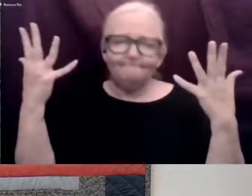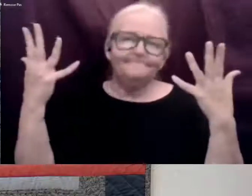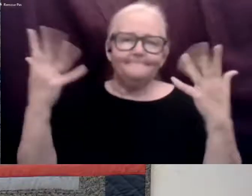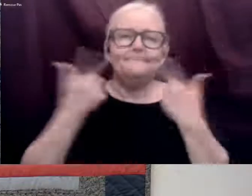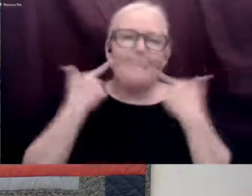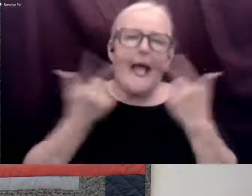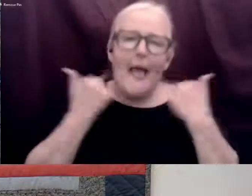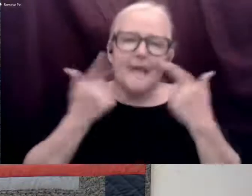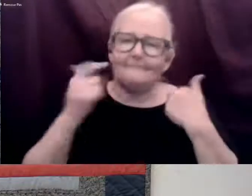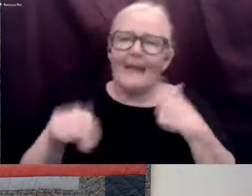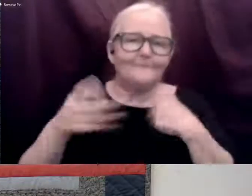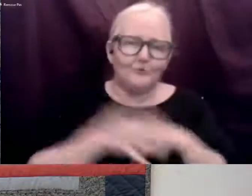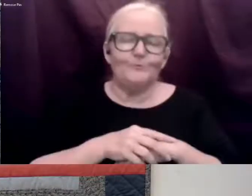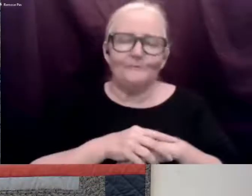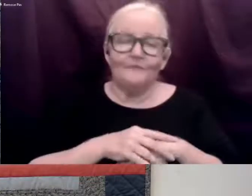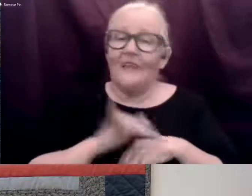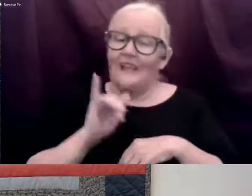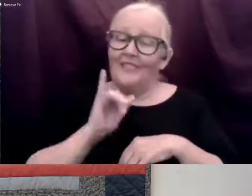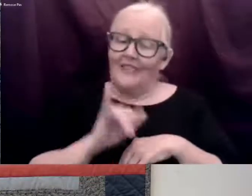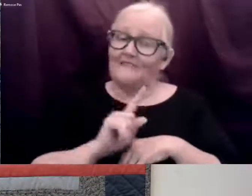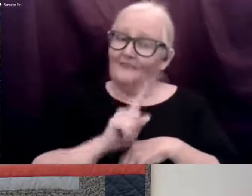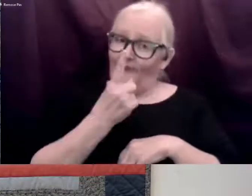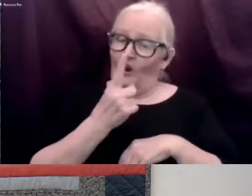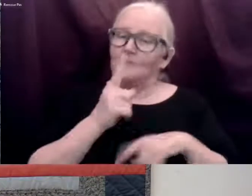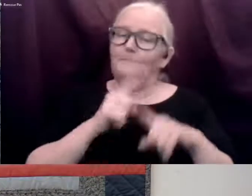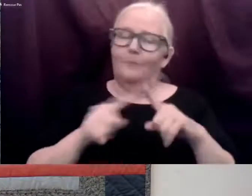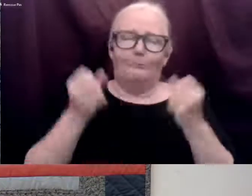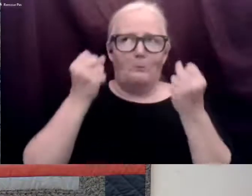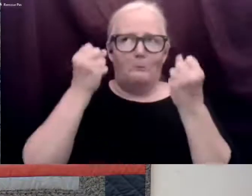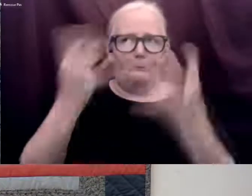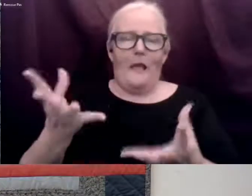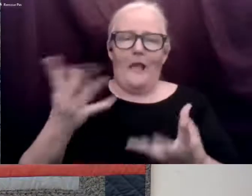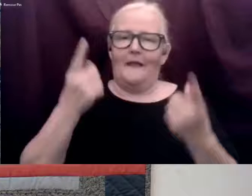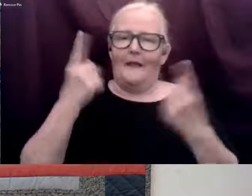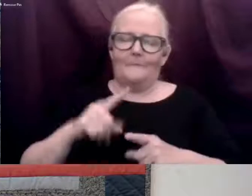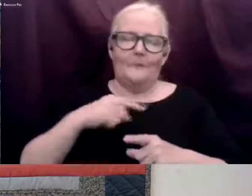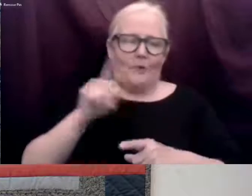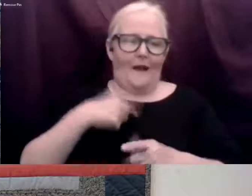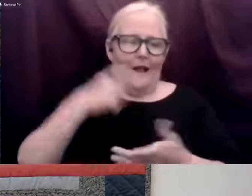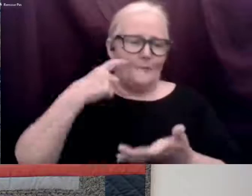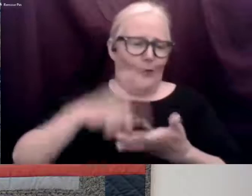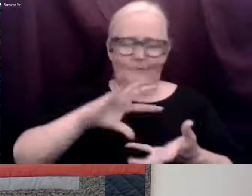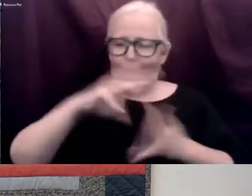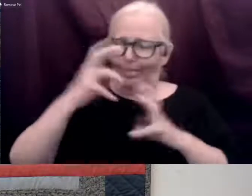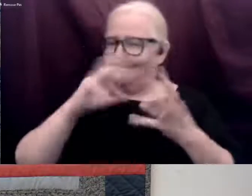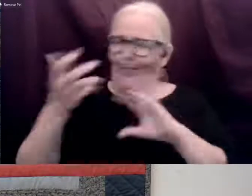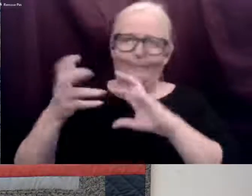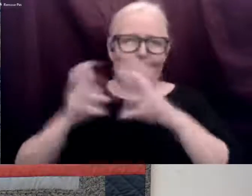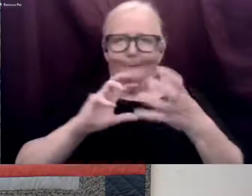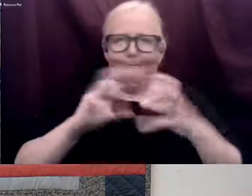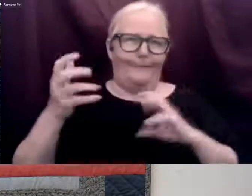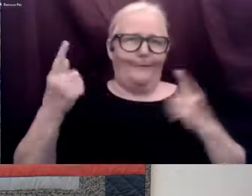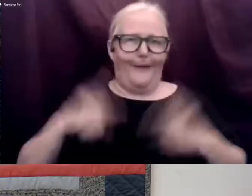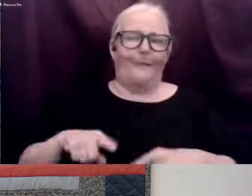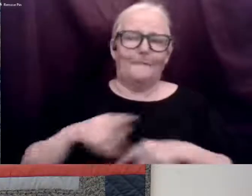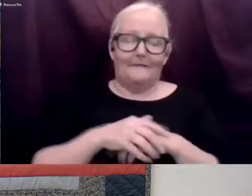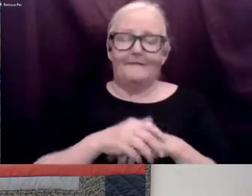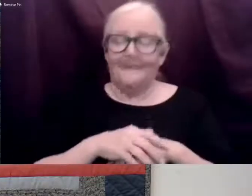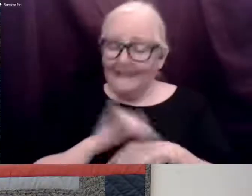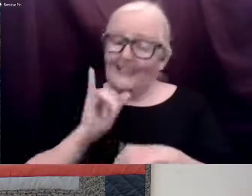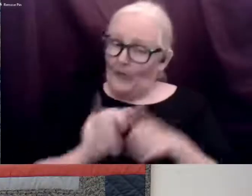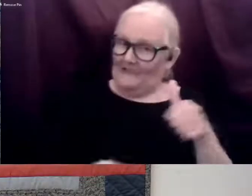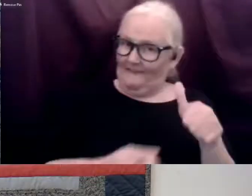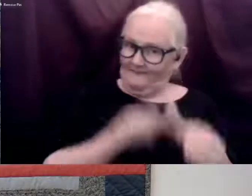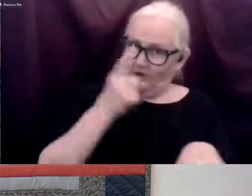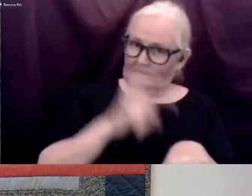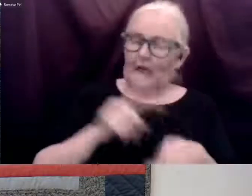that I laugh at Sunday morning details gone awry. It is also the first of many times that I imagine that God is watching,